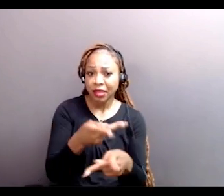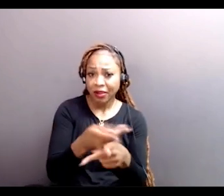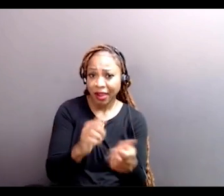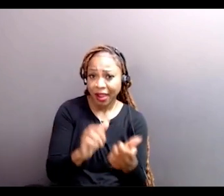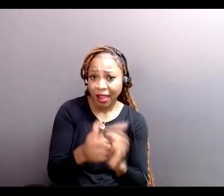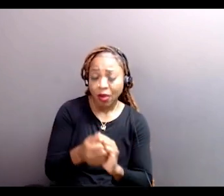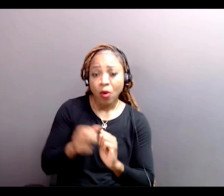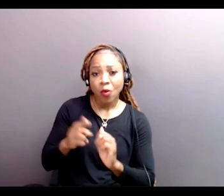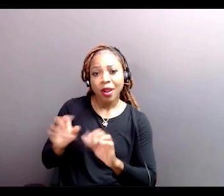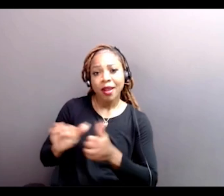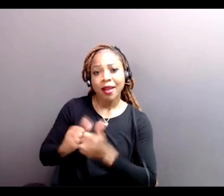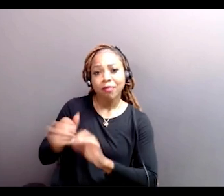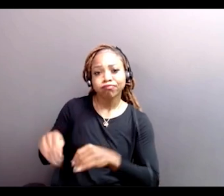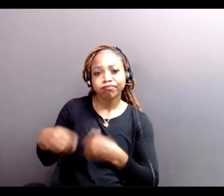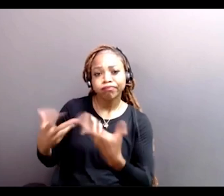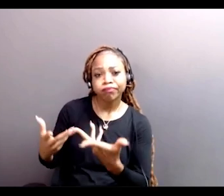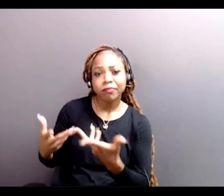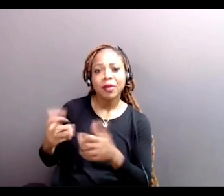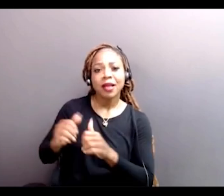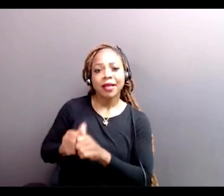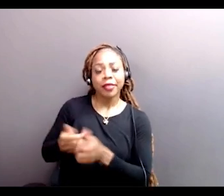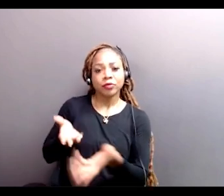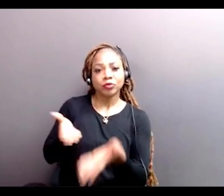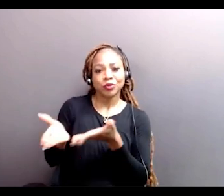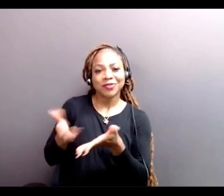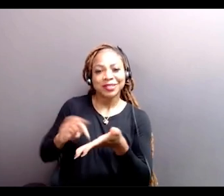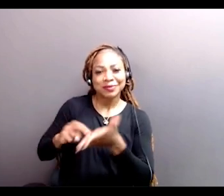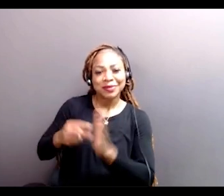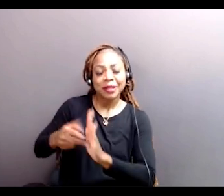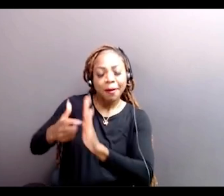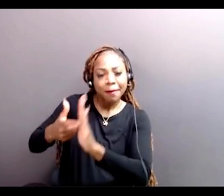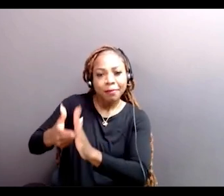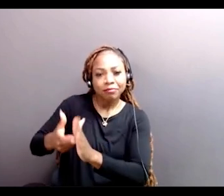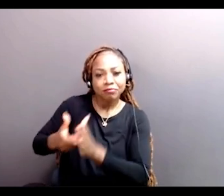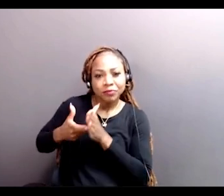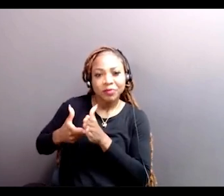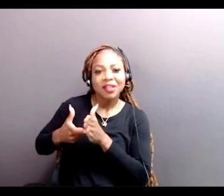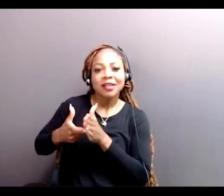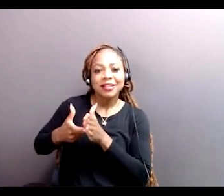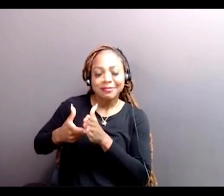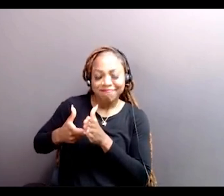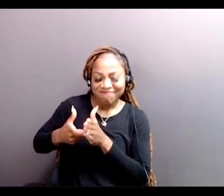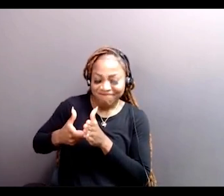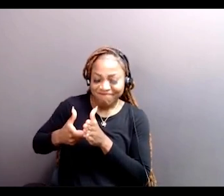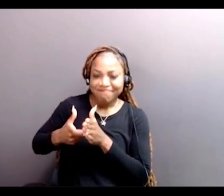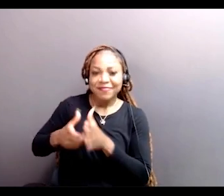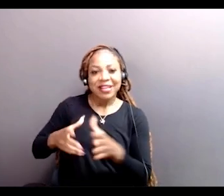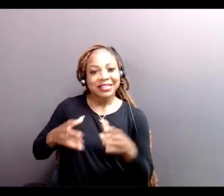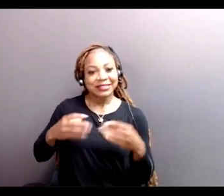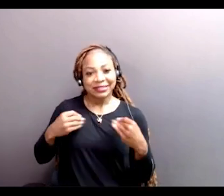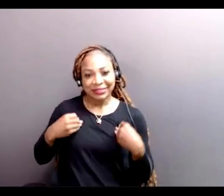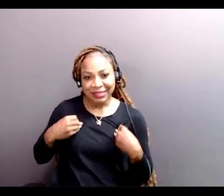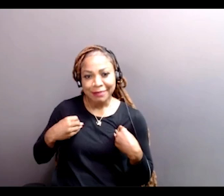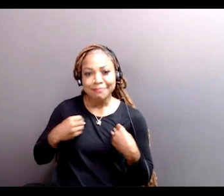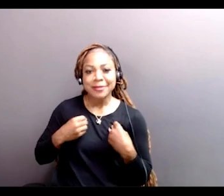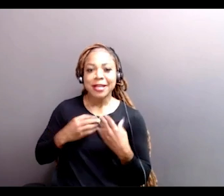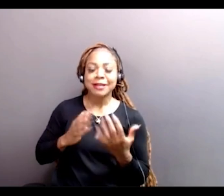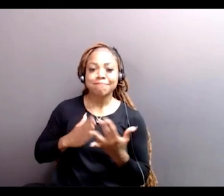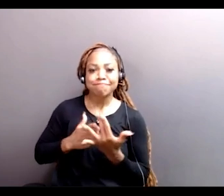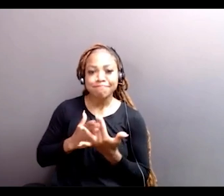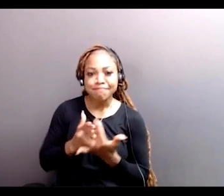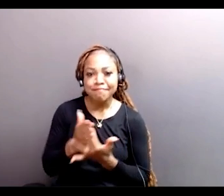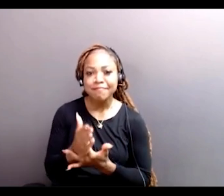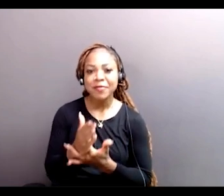we administer health services, then we must deal with that difficult, uncomfortable work of addressing